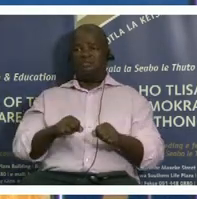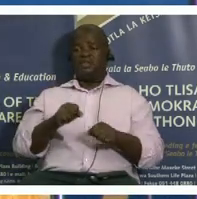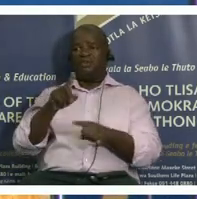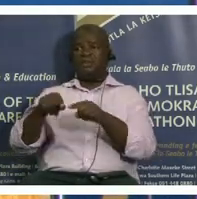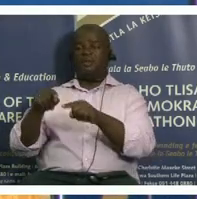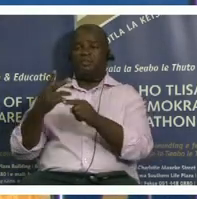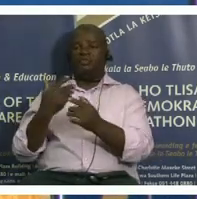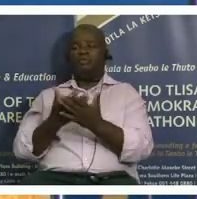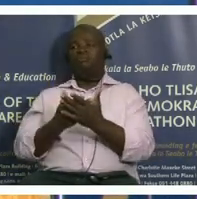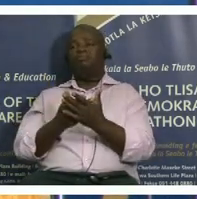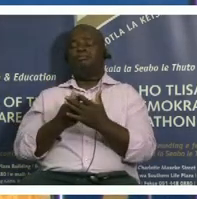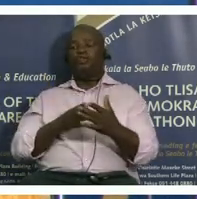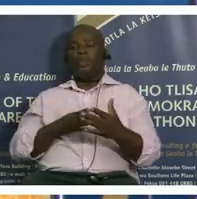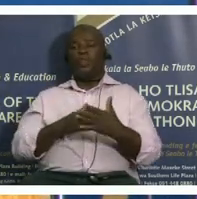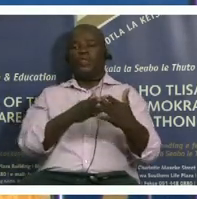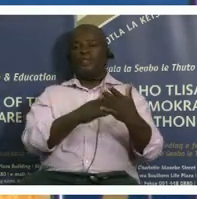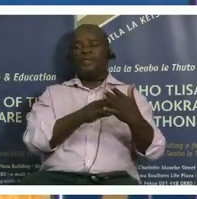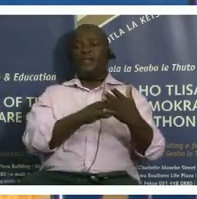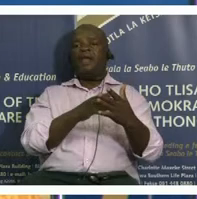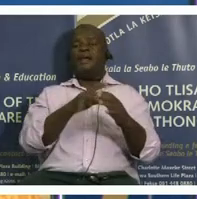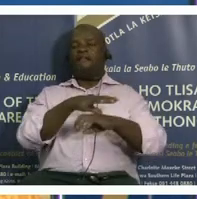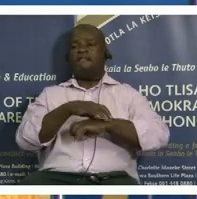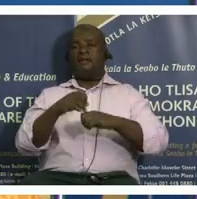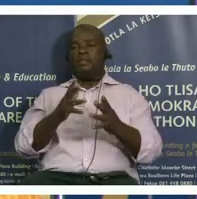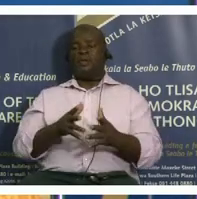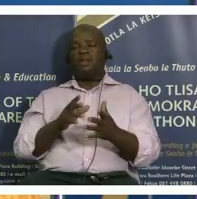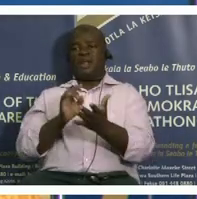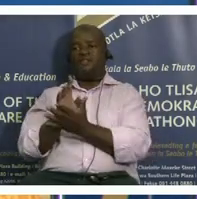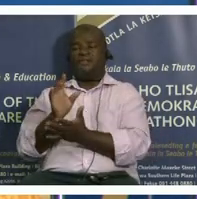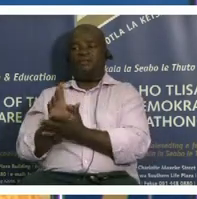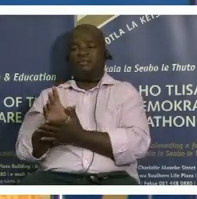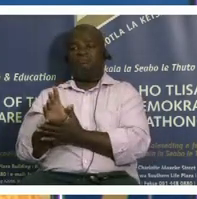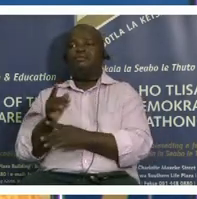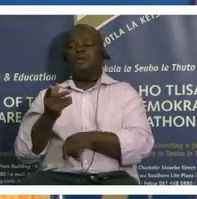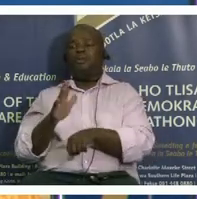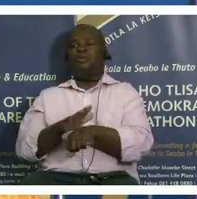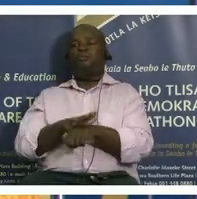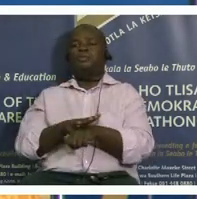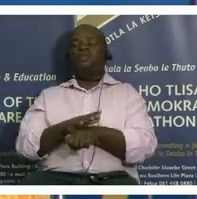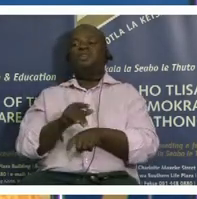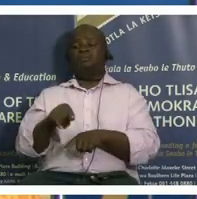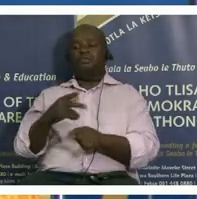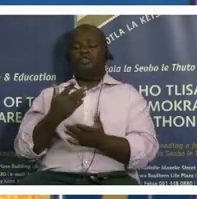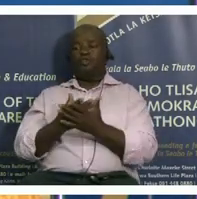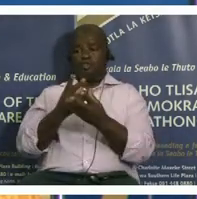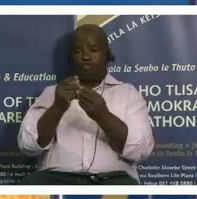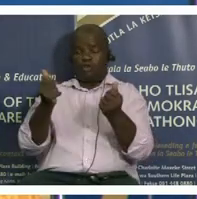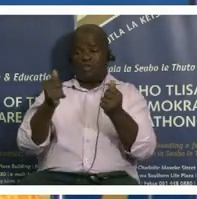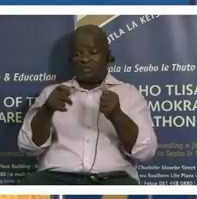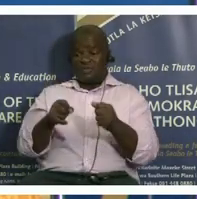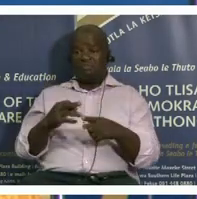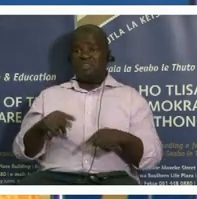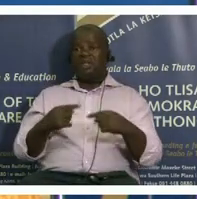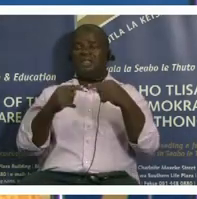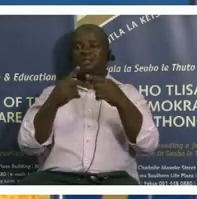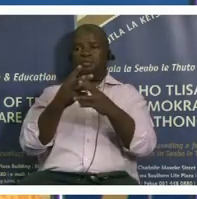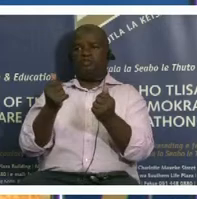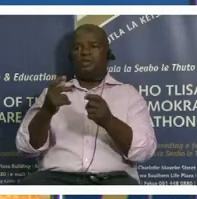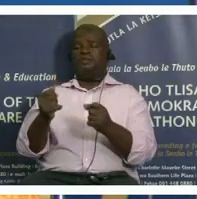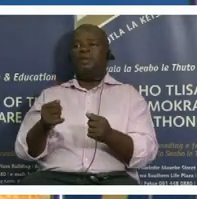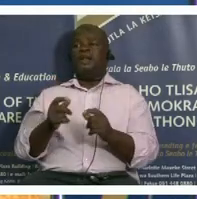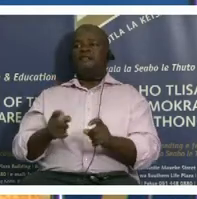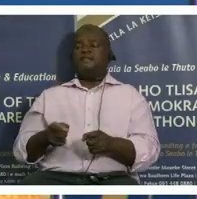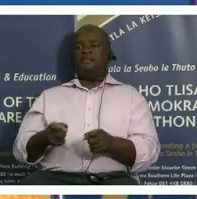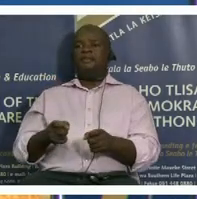farm evictions, particularly the timely resolution of disputes to mitigate against the human